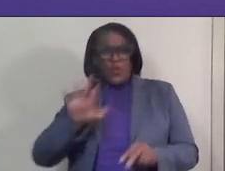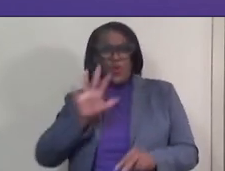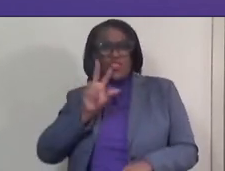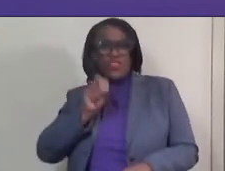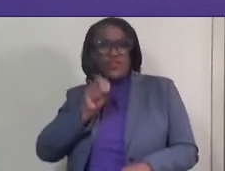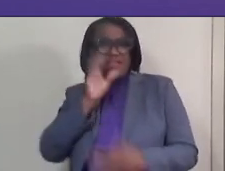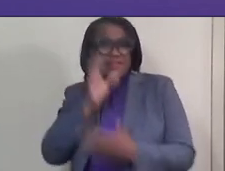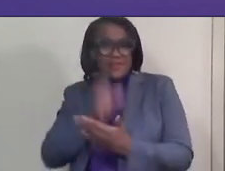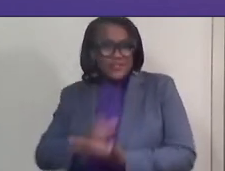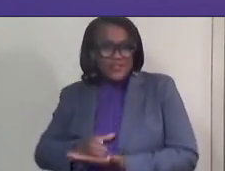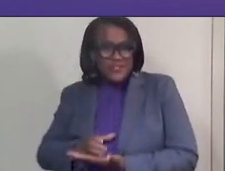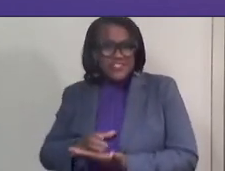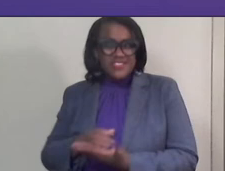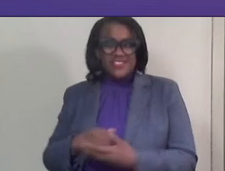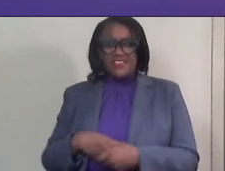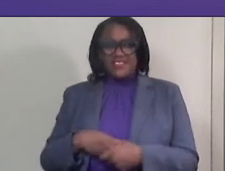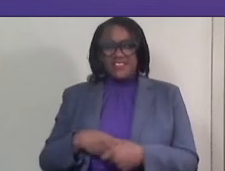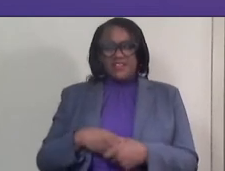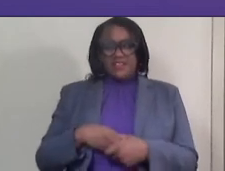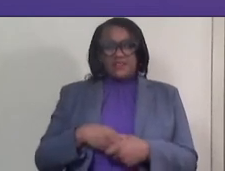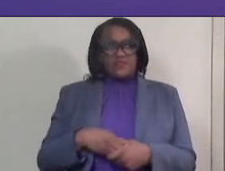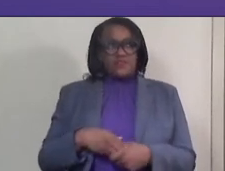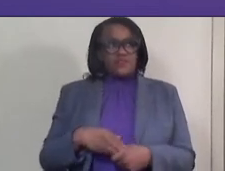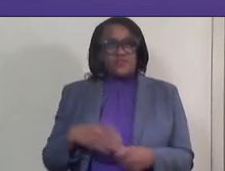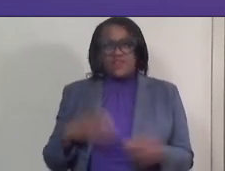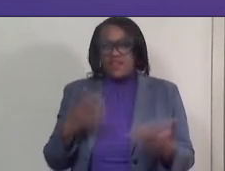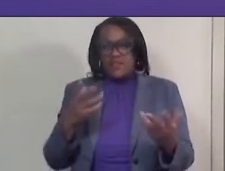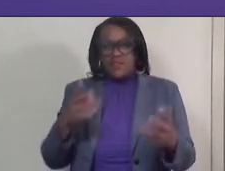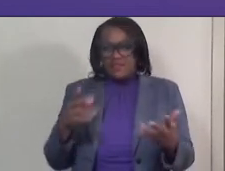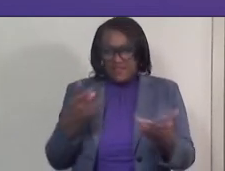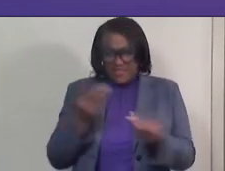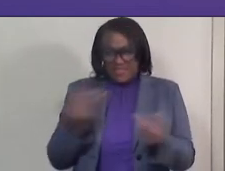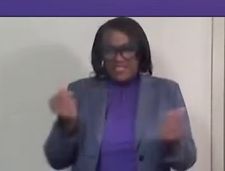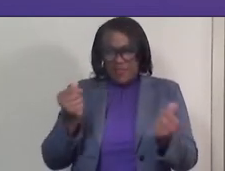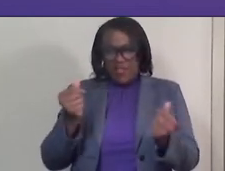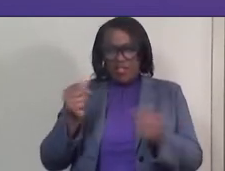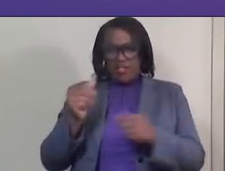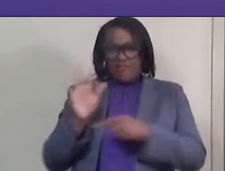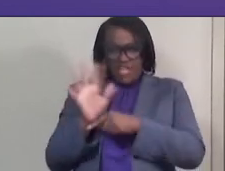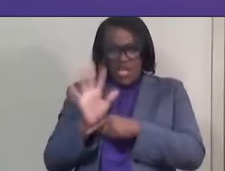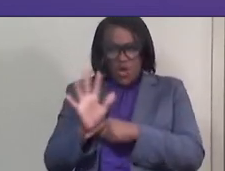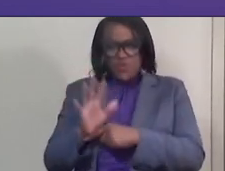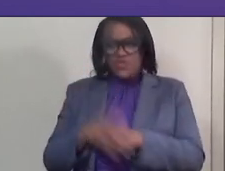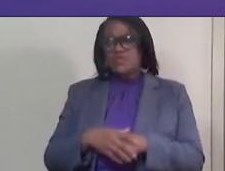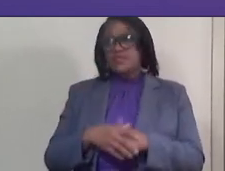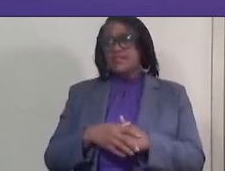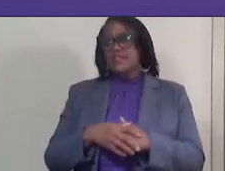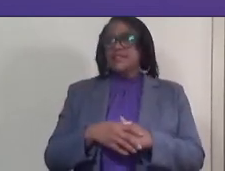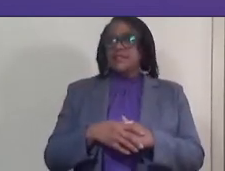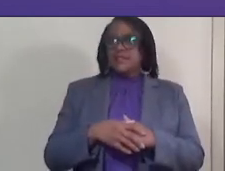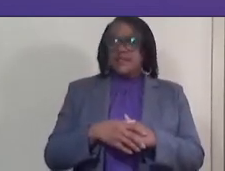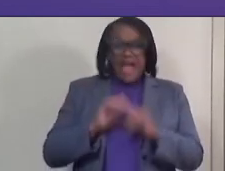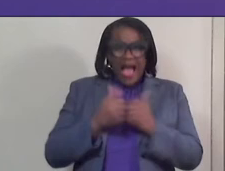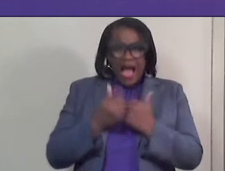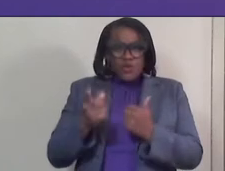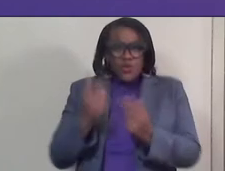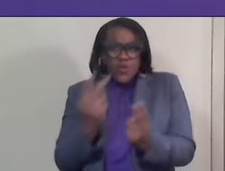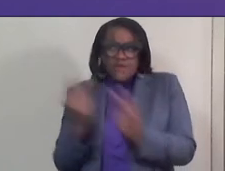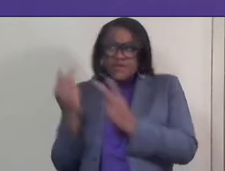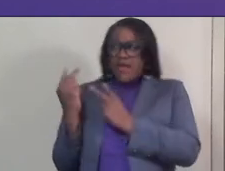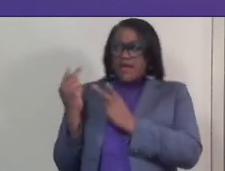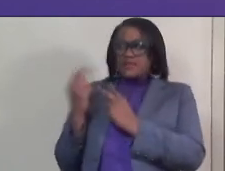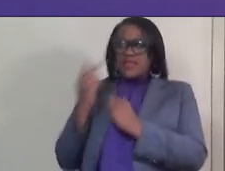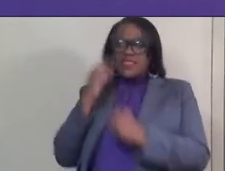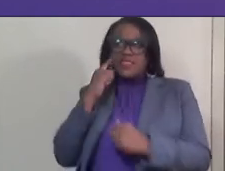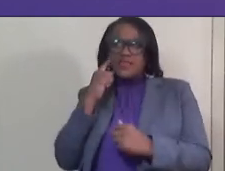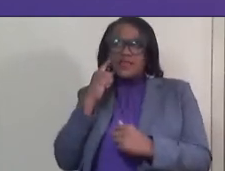pictures and the couple videos that you snapped and reflecting on what